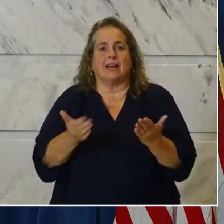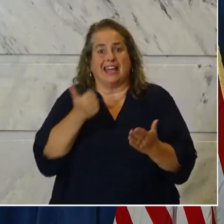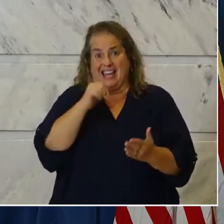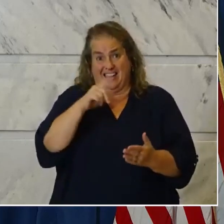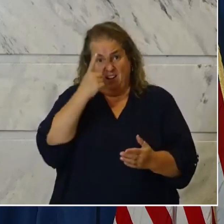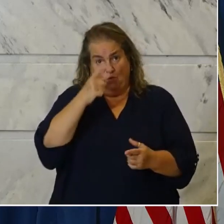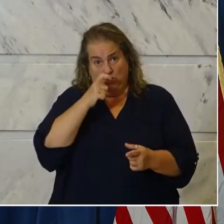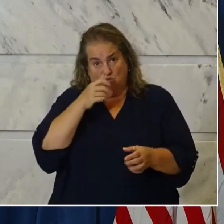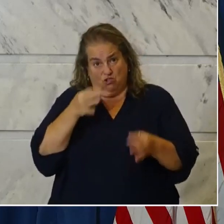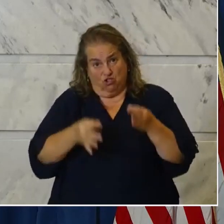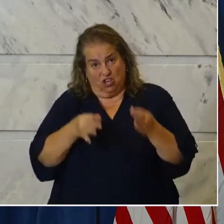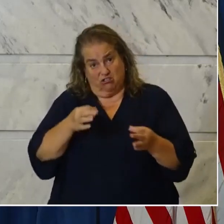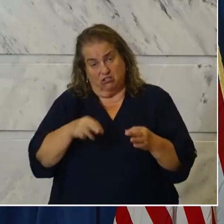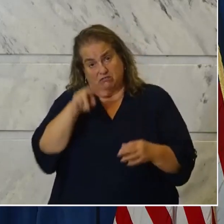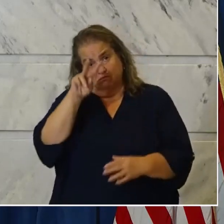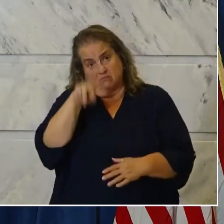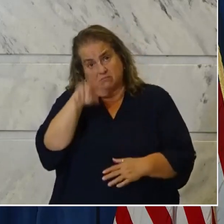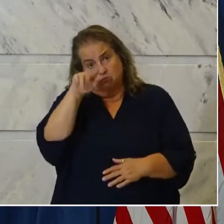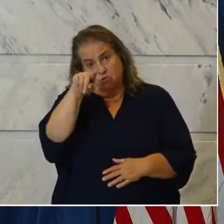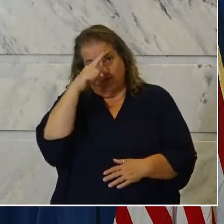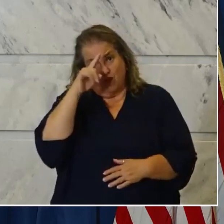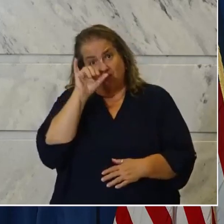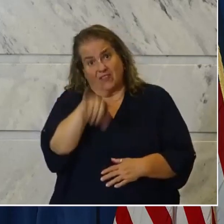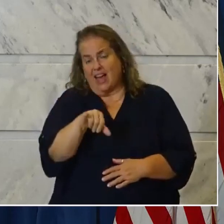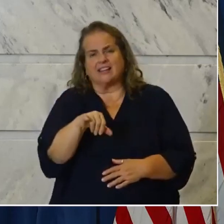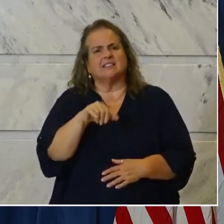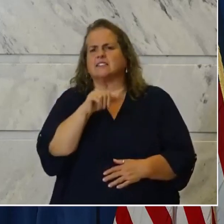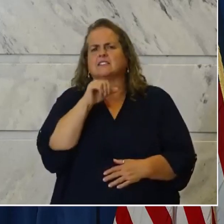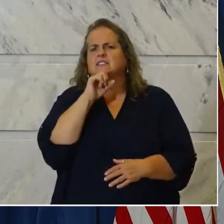about you, it says something about them. So everybody